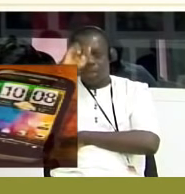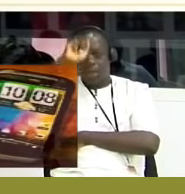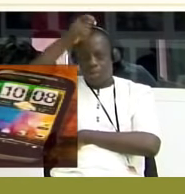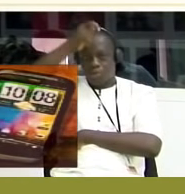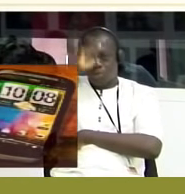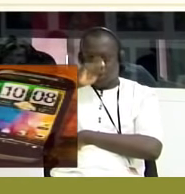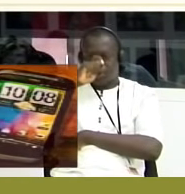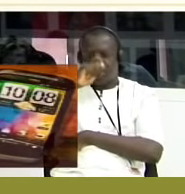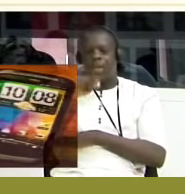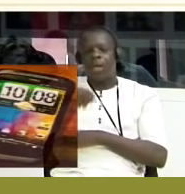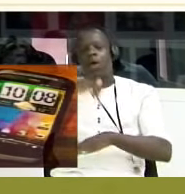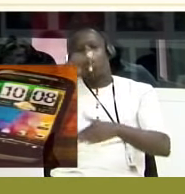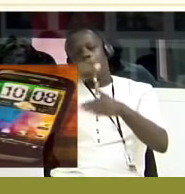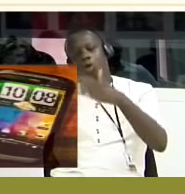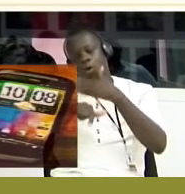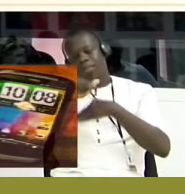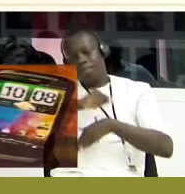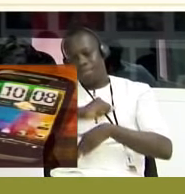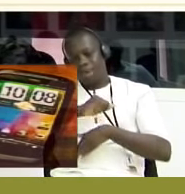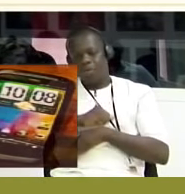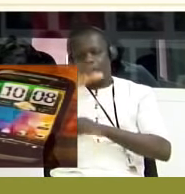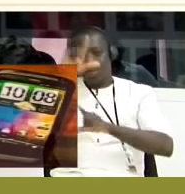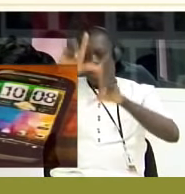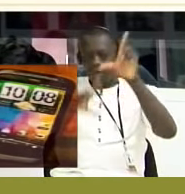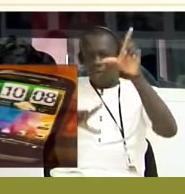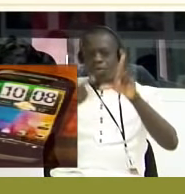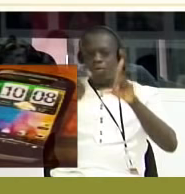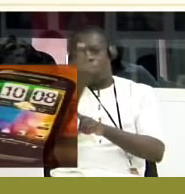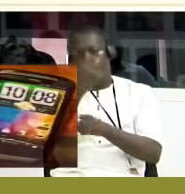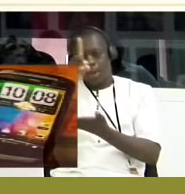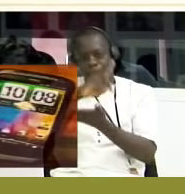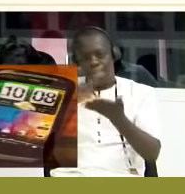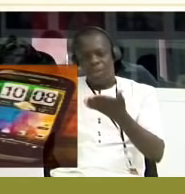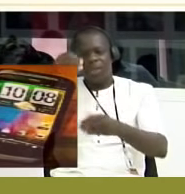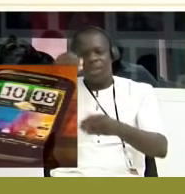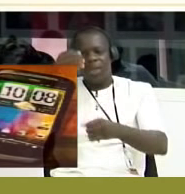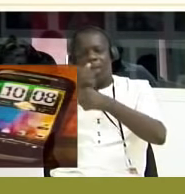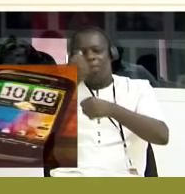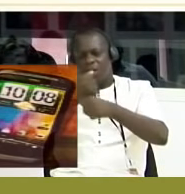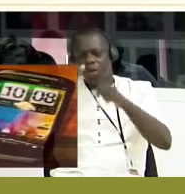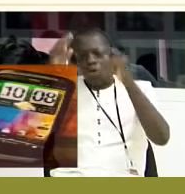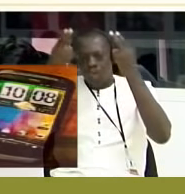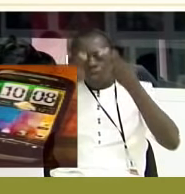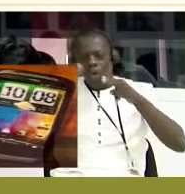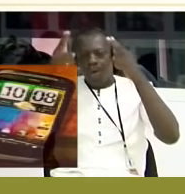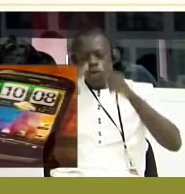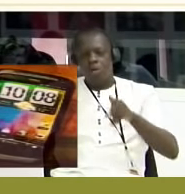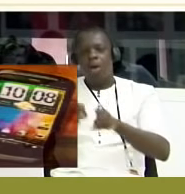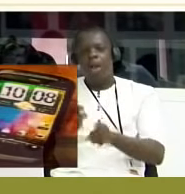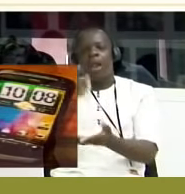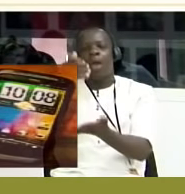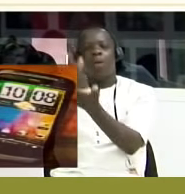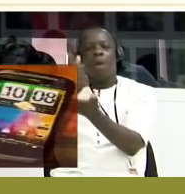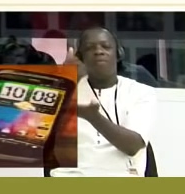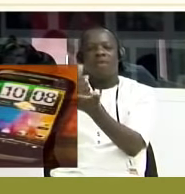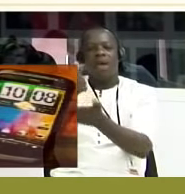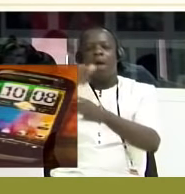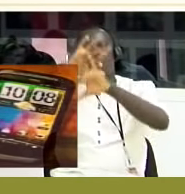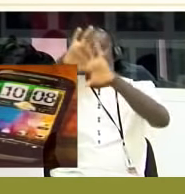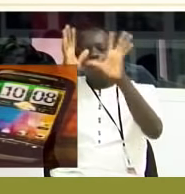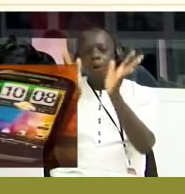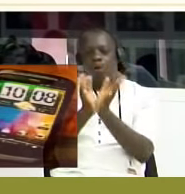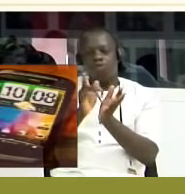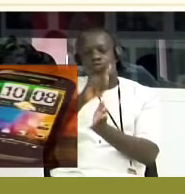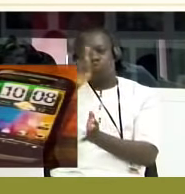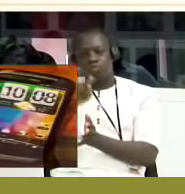level, it's only policy and, of course, the welfare of all those